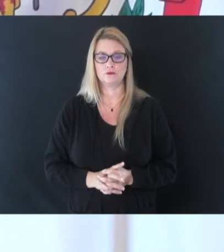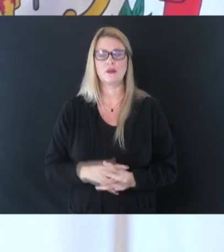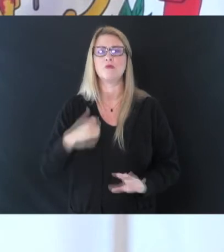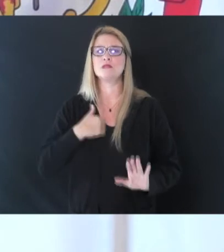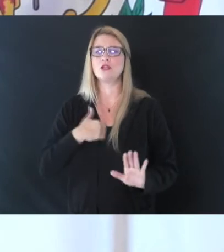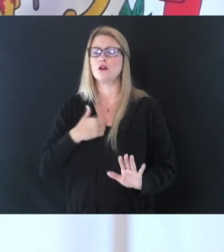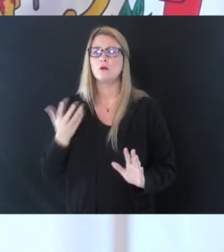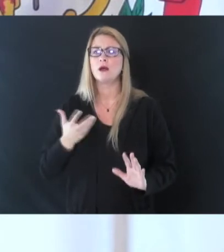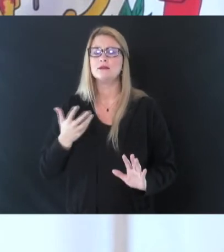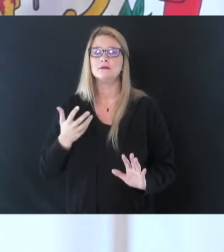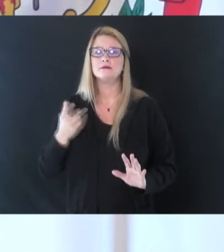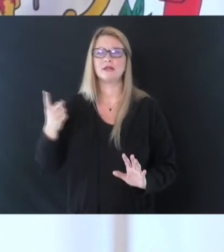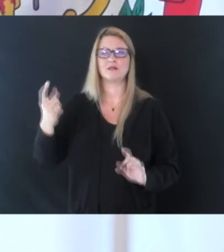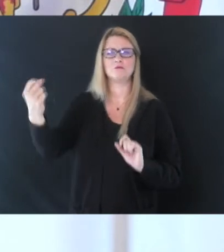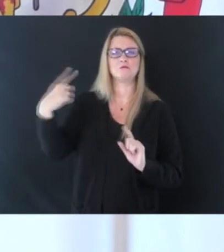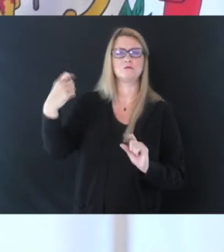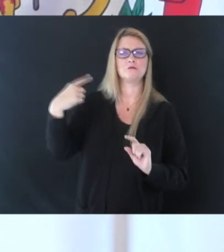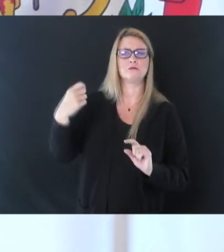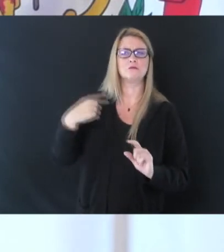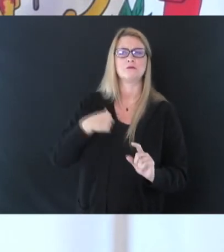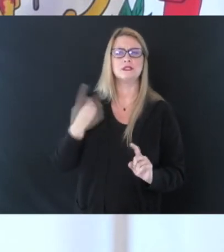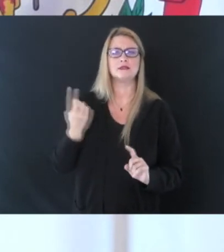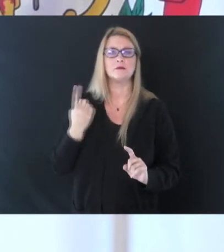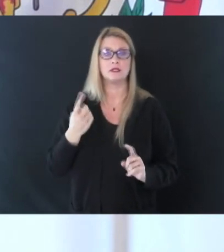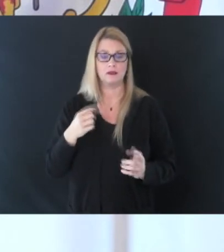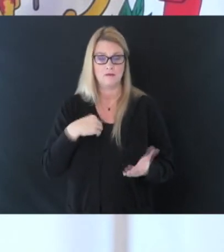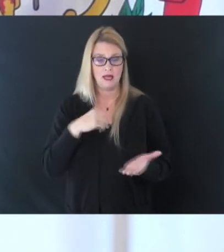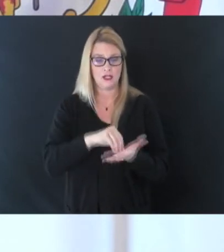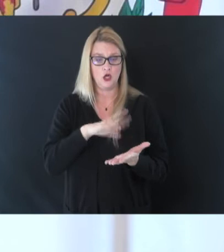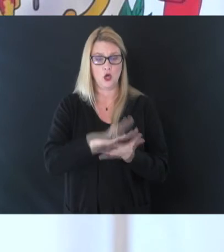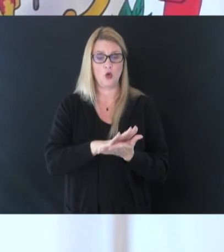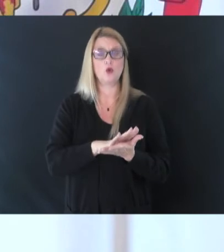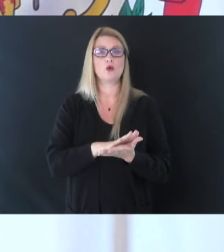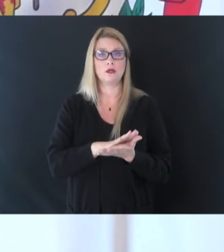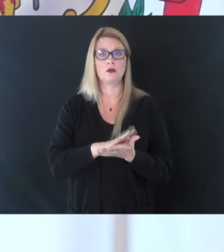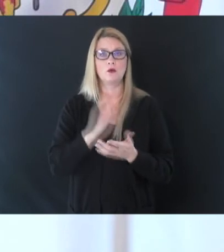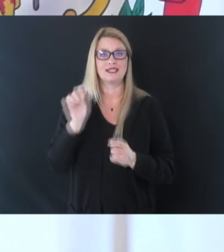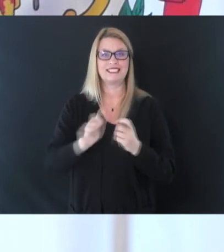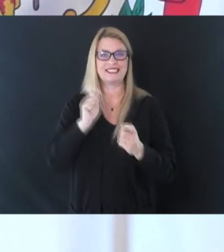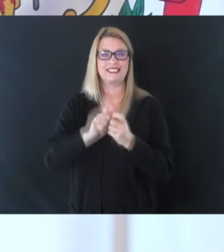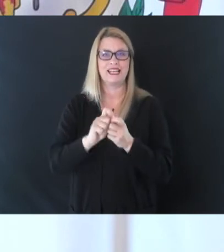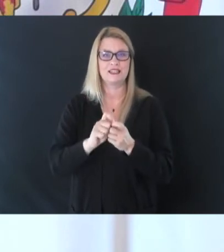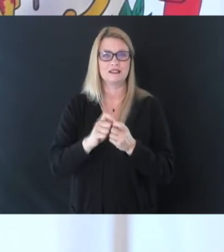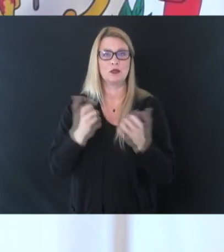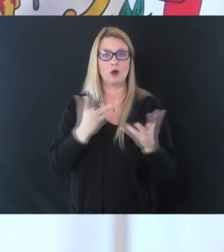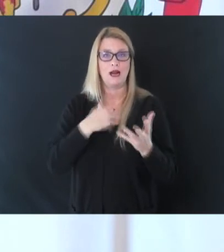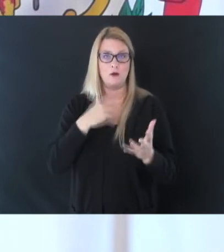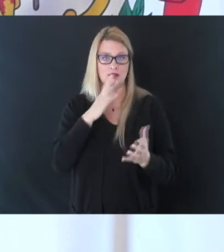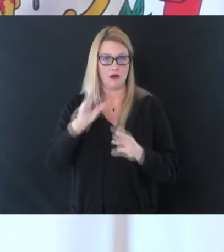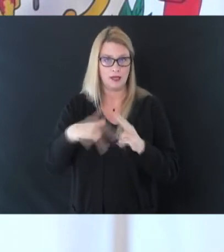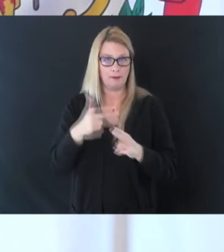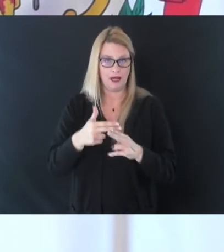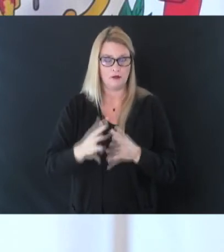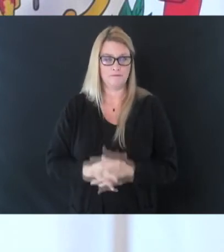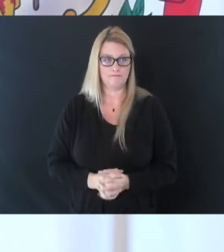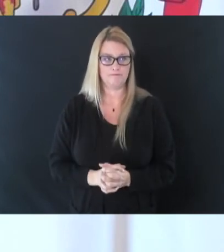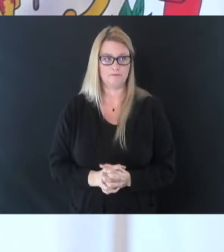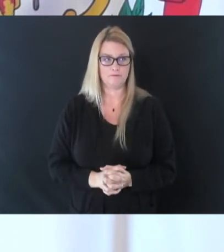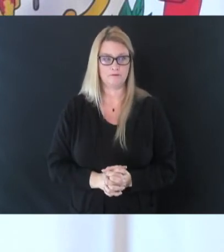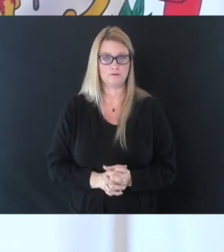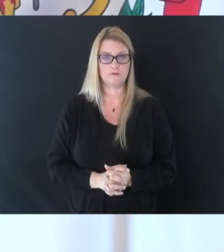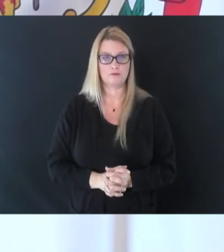Just wanted to make sure that the note that they sent me here was exactly what I was referring to. I'm